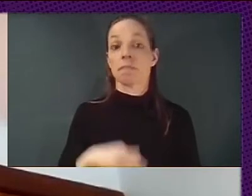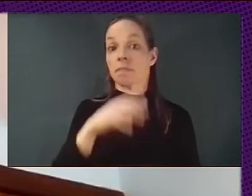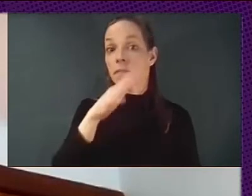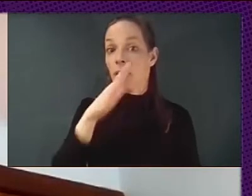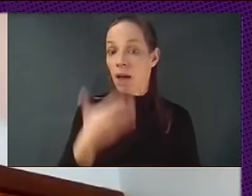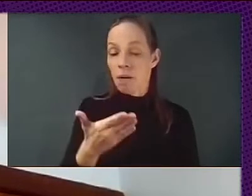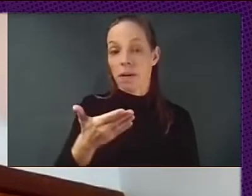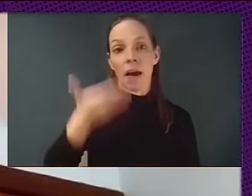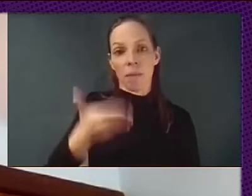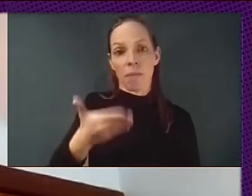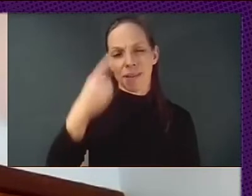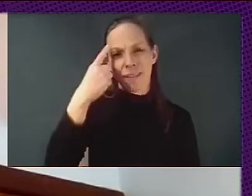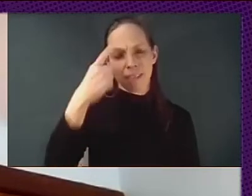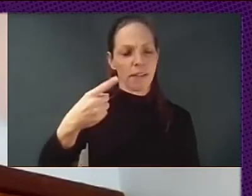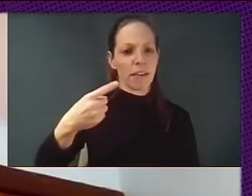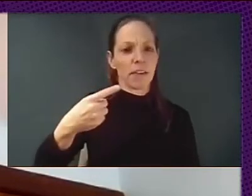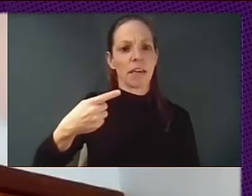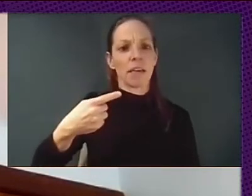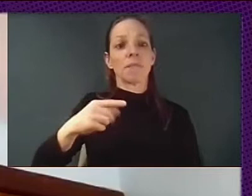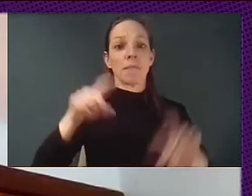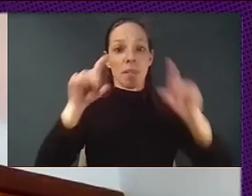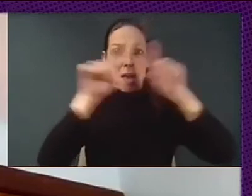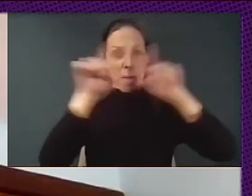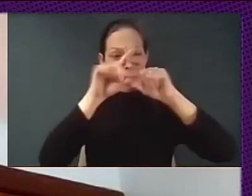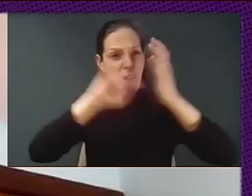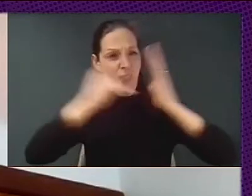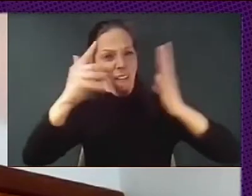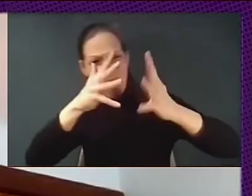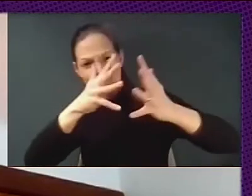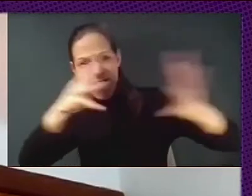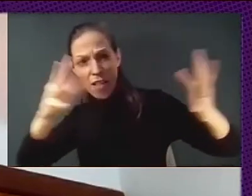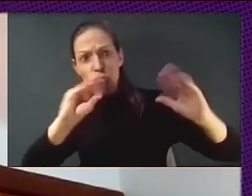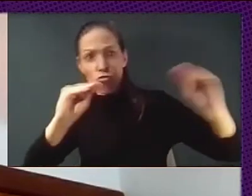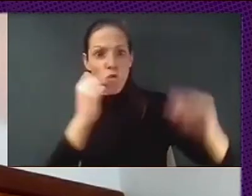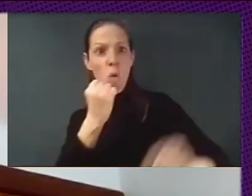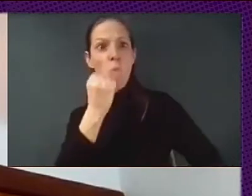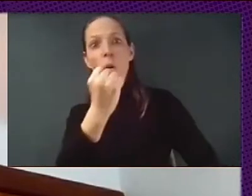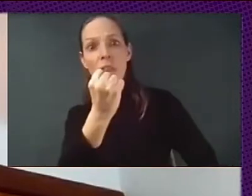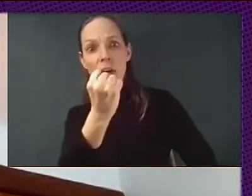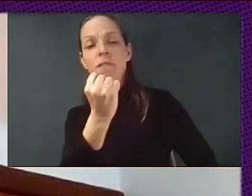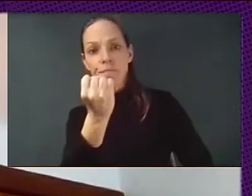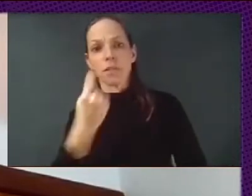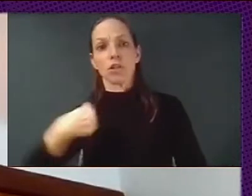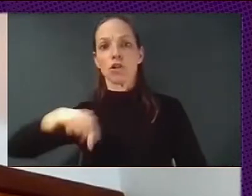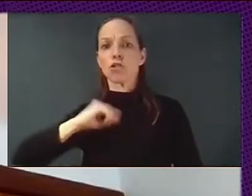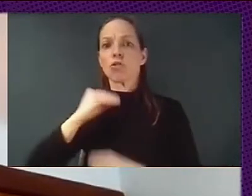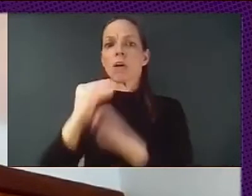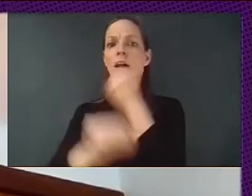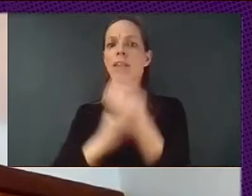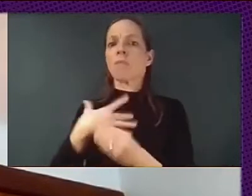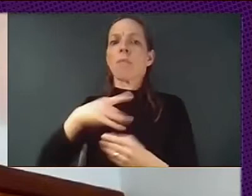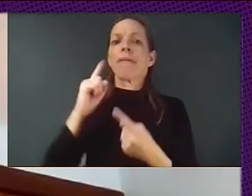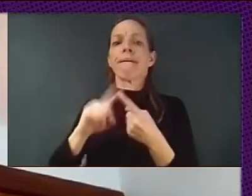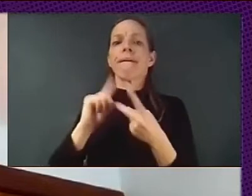tech. And one of the things that a resistance movement that